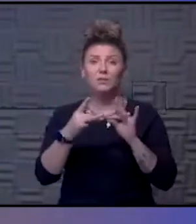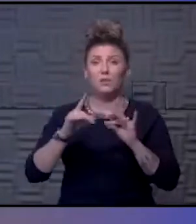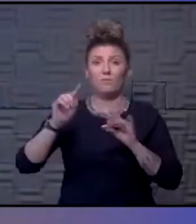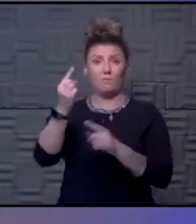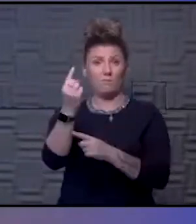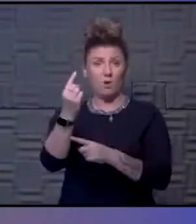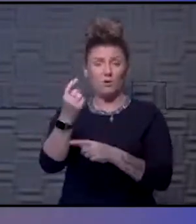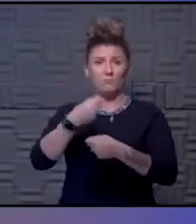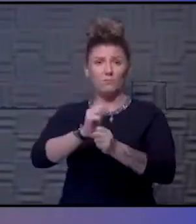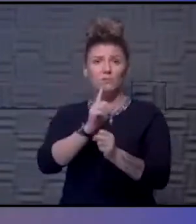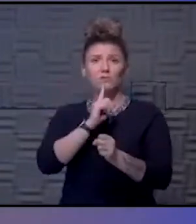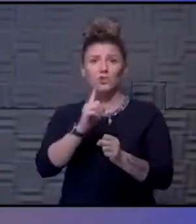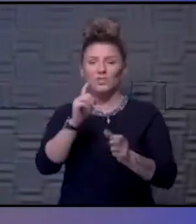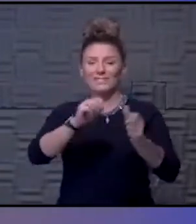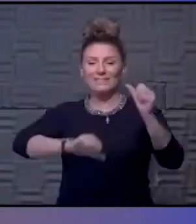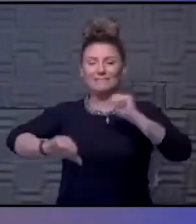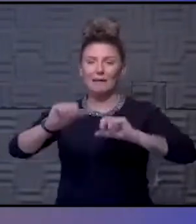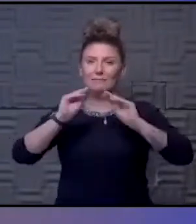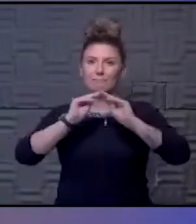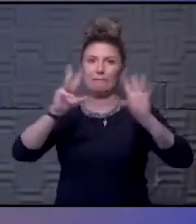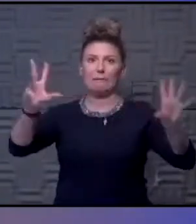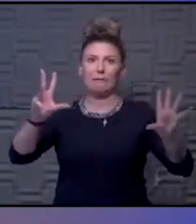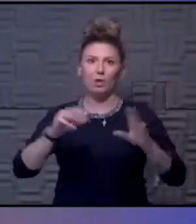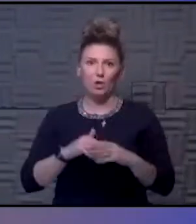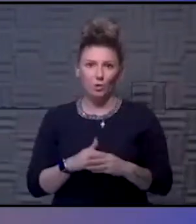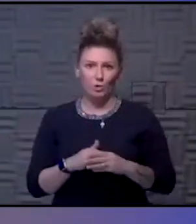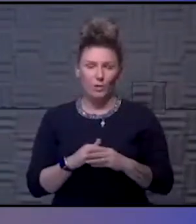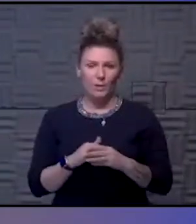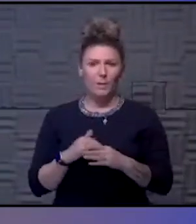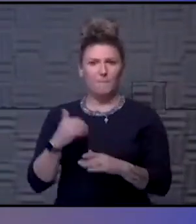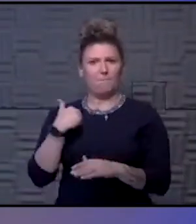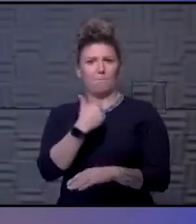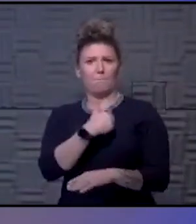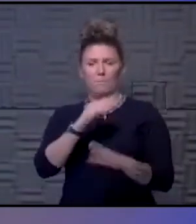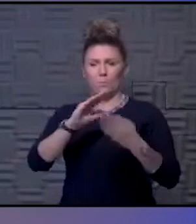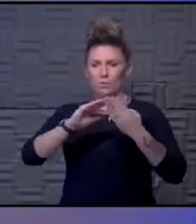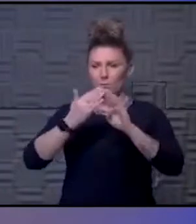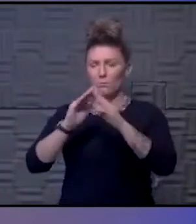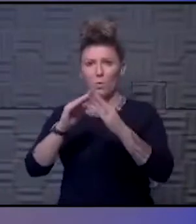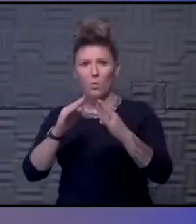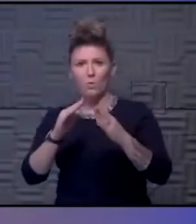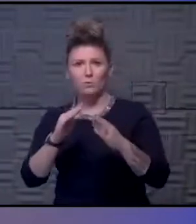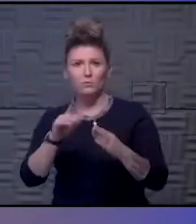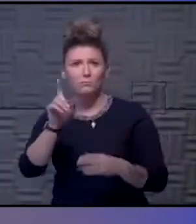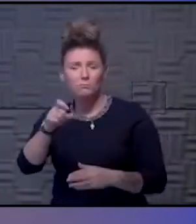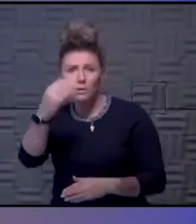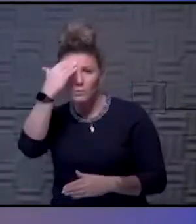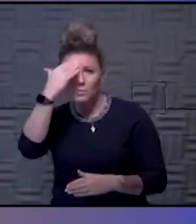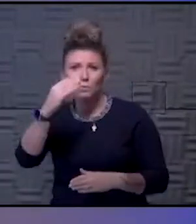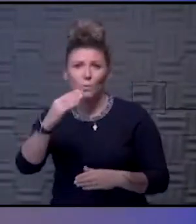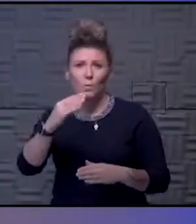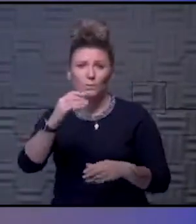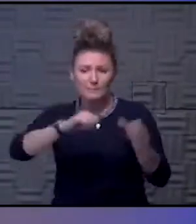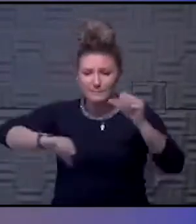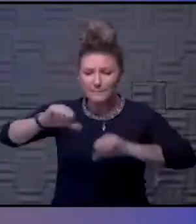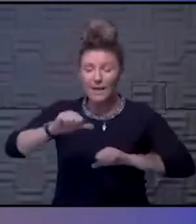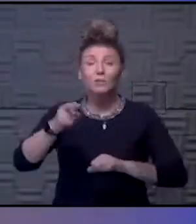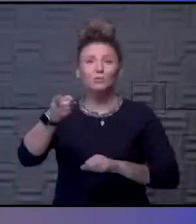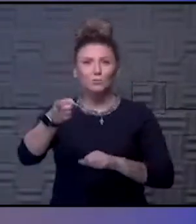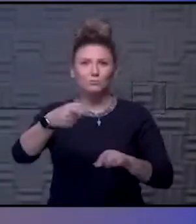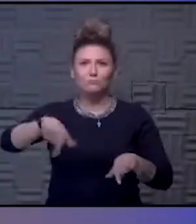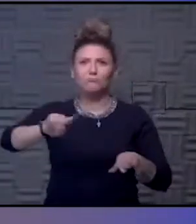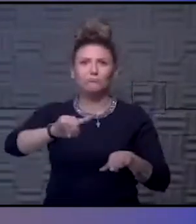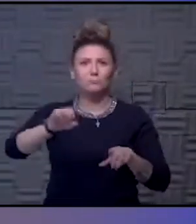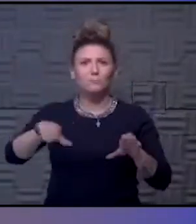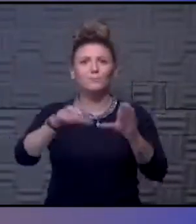off, that the science is clearly communicated. Our members in the community want to know the science, and that's where things like what you guys have been doing over the past year